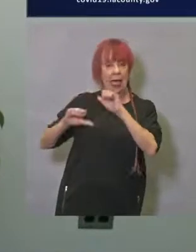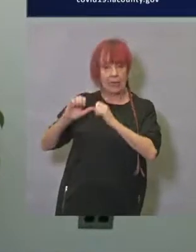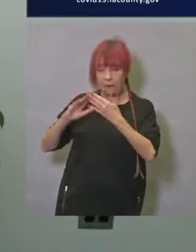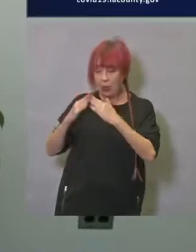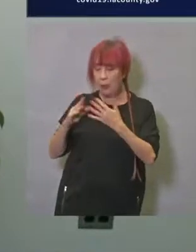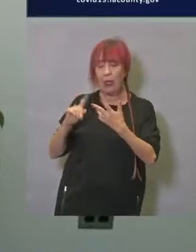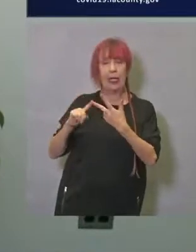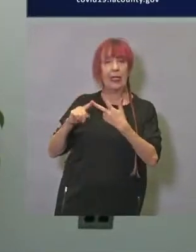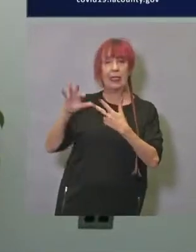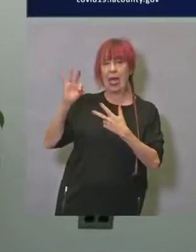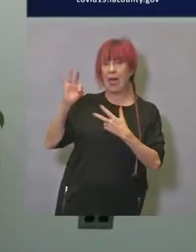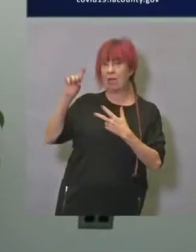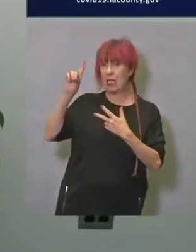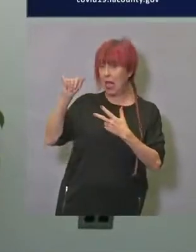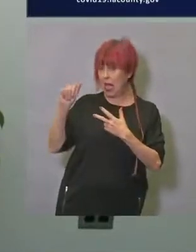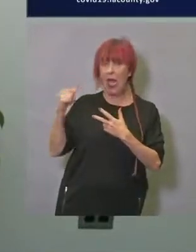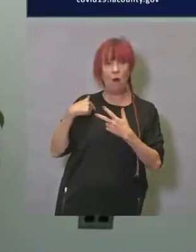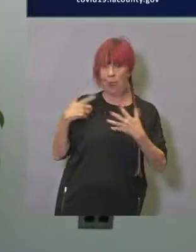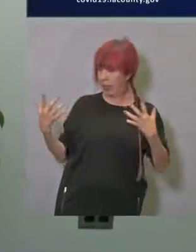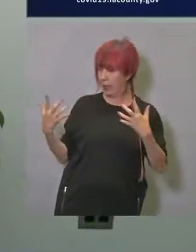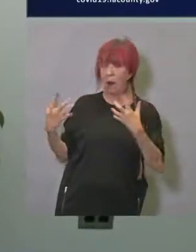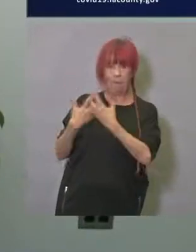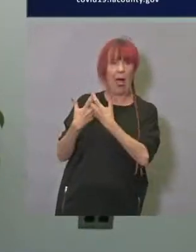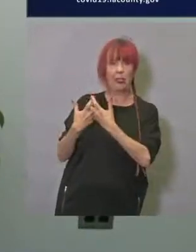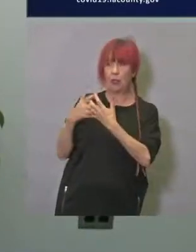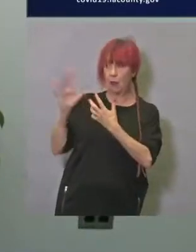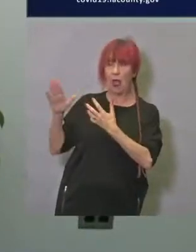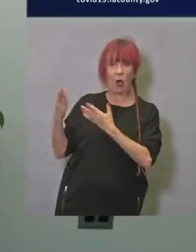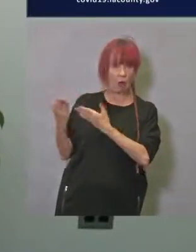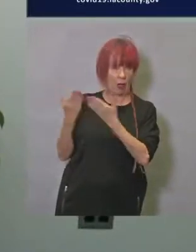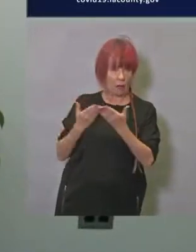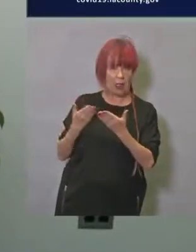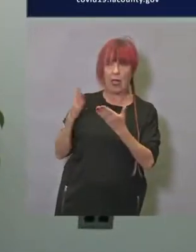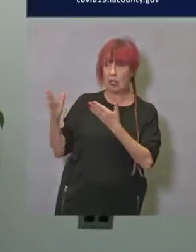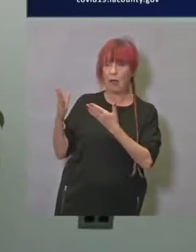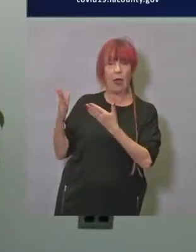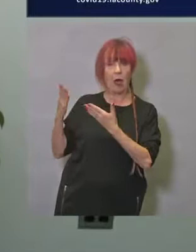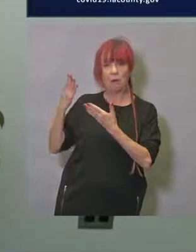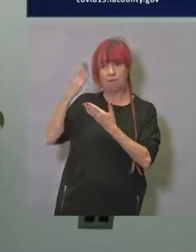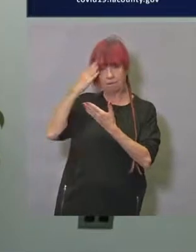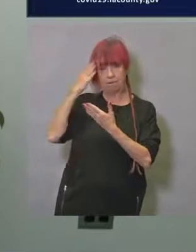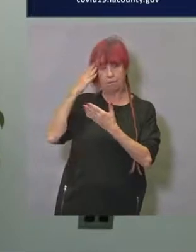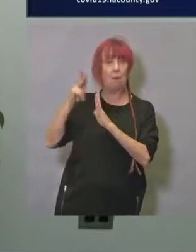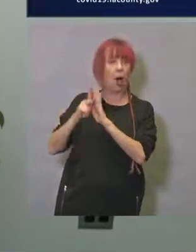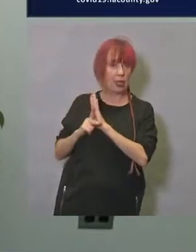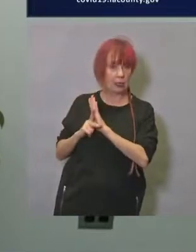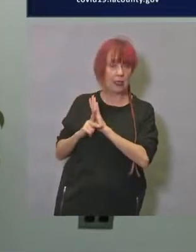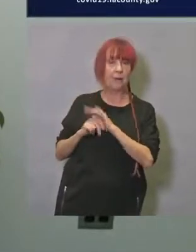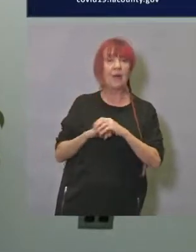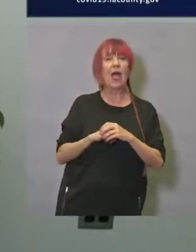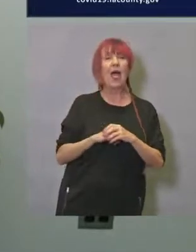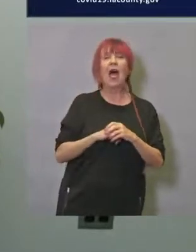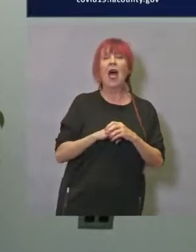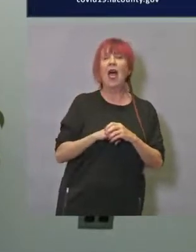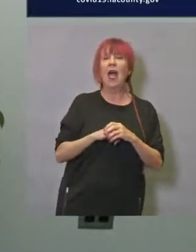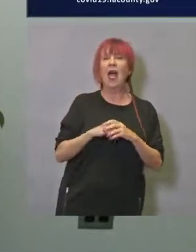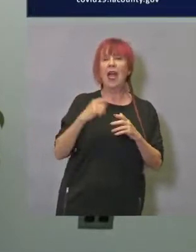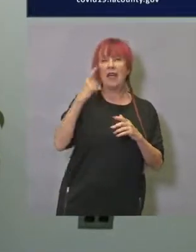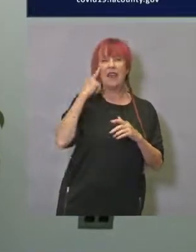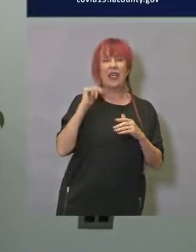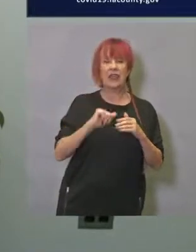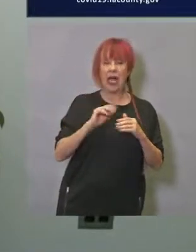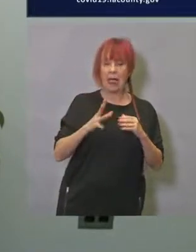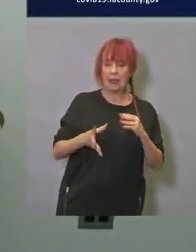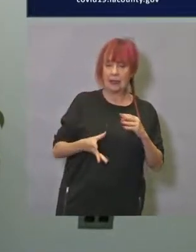FDA. I think what we are seeing, which I really think gives us an added layer of security